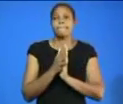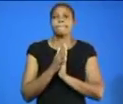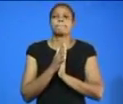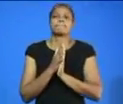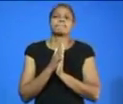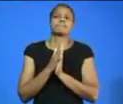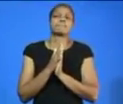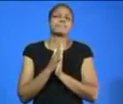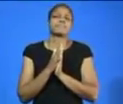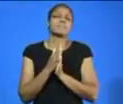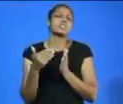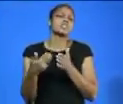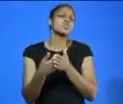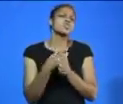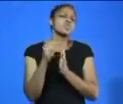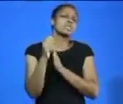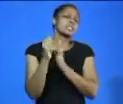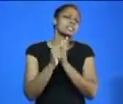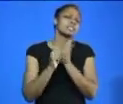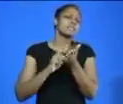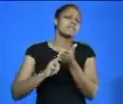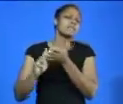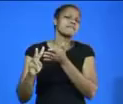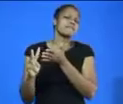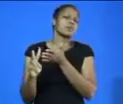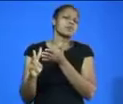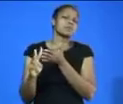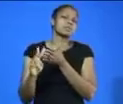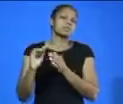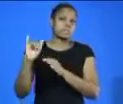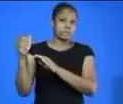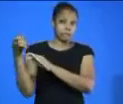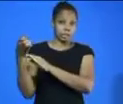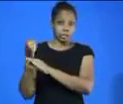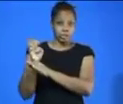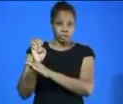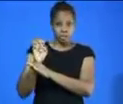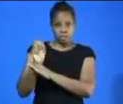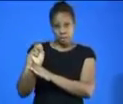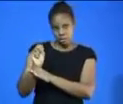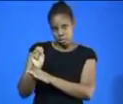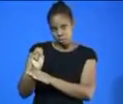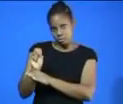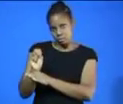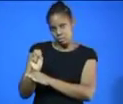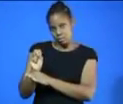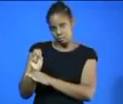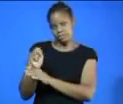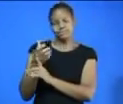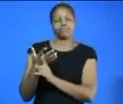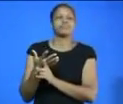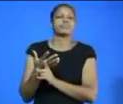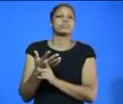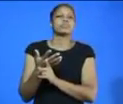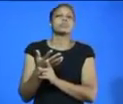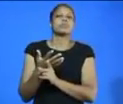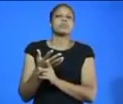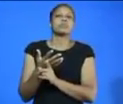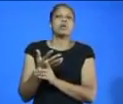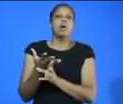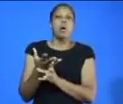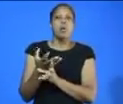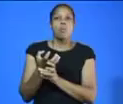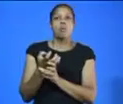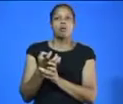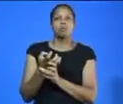it's a New Testament text, the text in James. And I want to